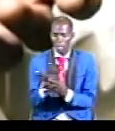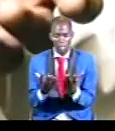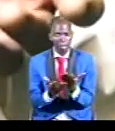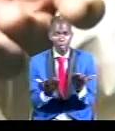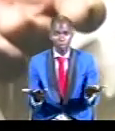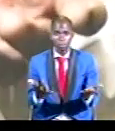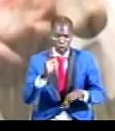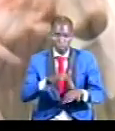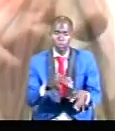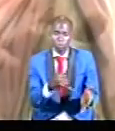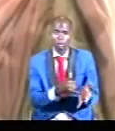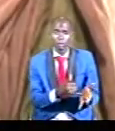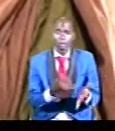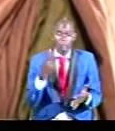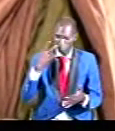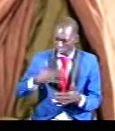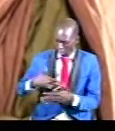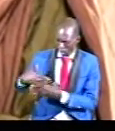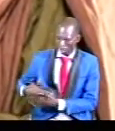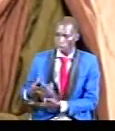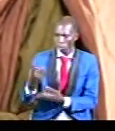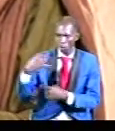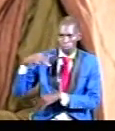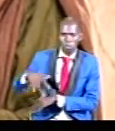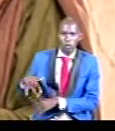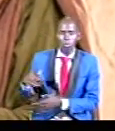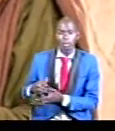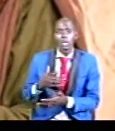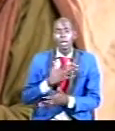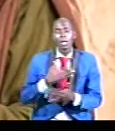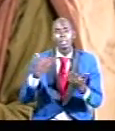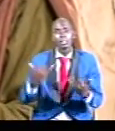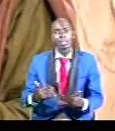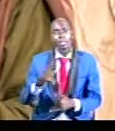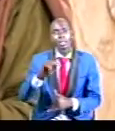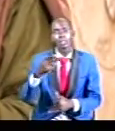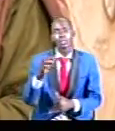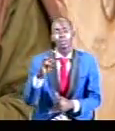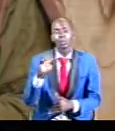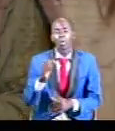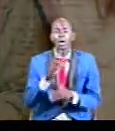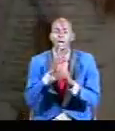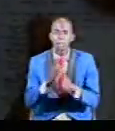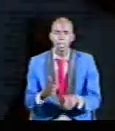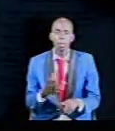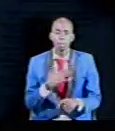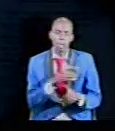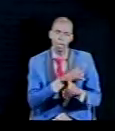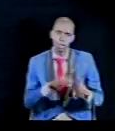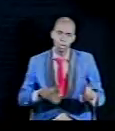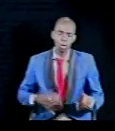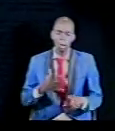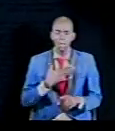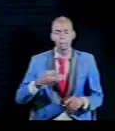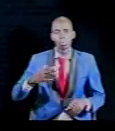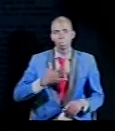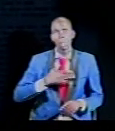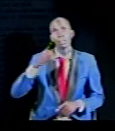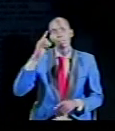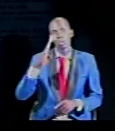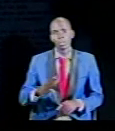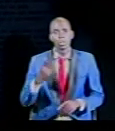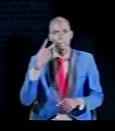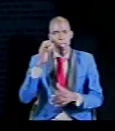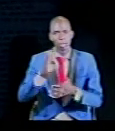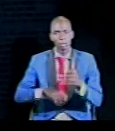your hand there. And then Thomas said, my Lord and my God. That was the second time. Chapter 21, verse 1.